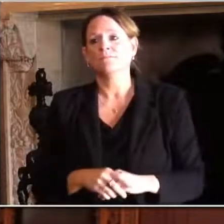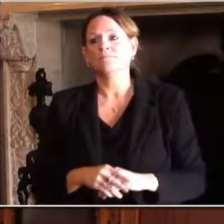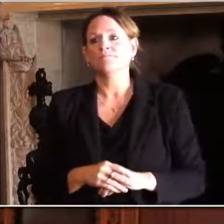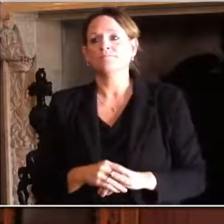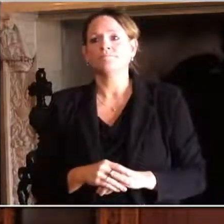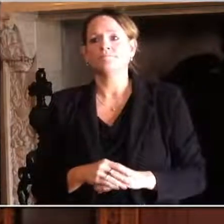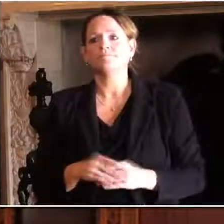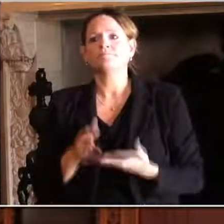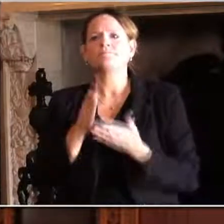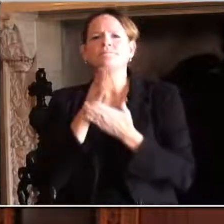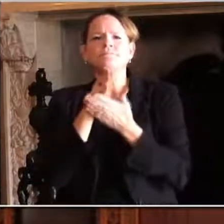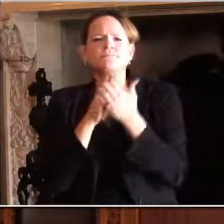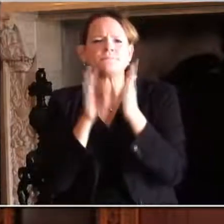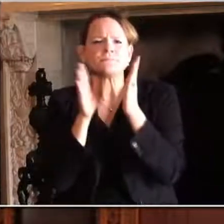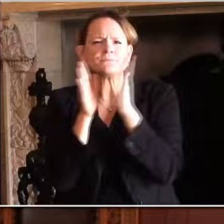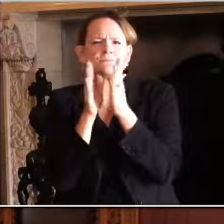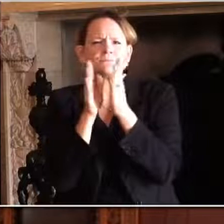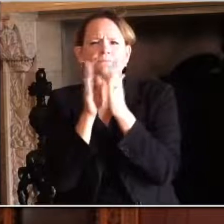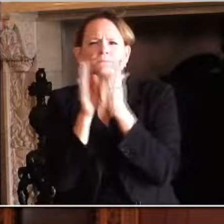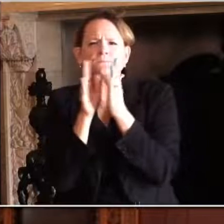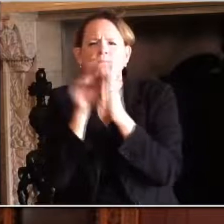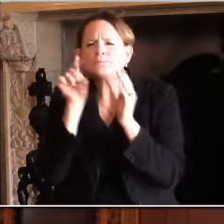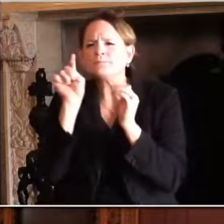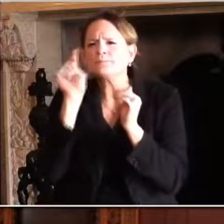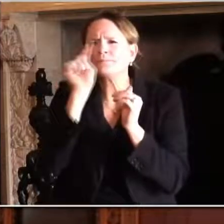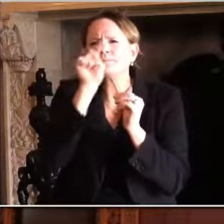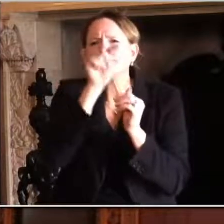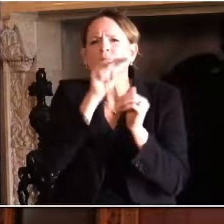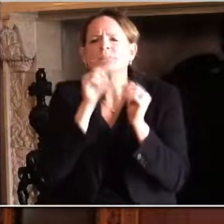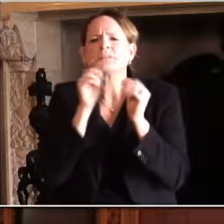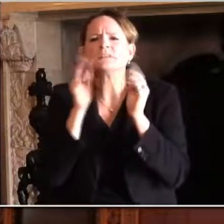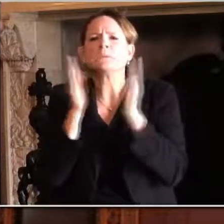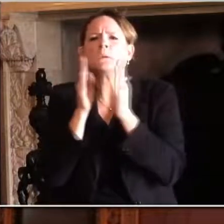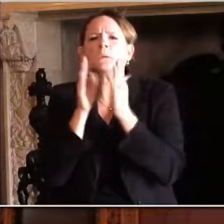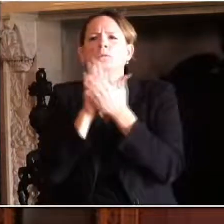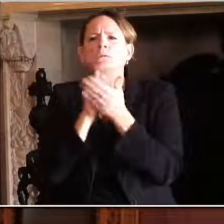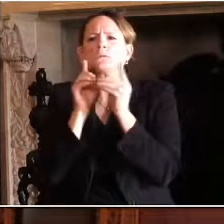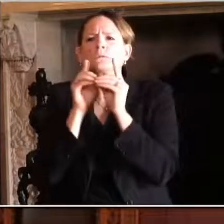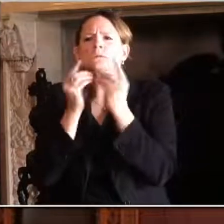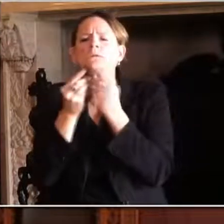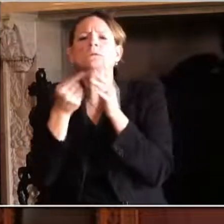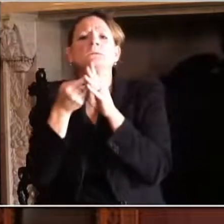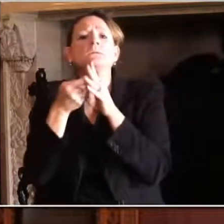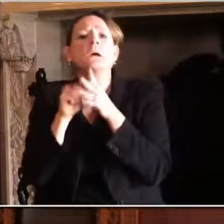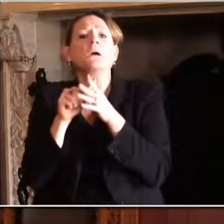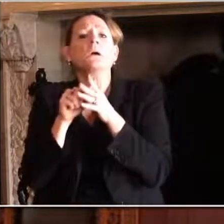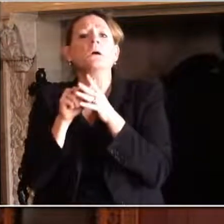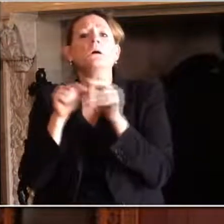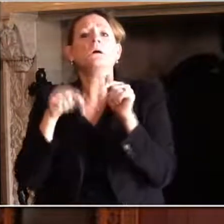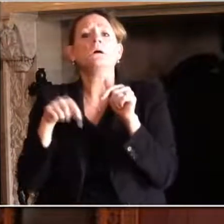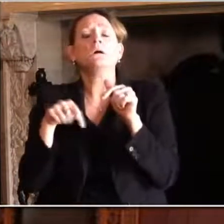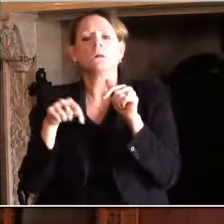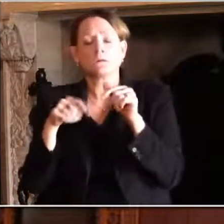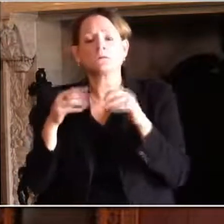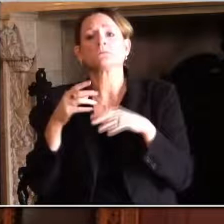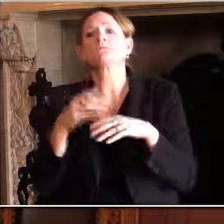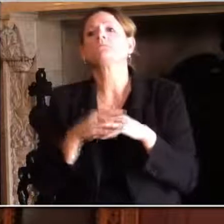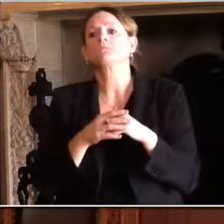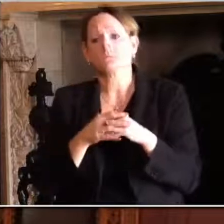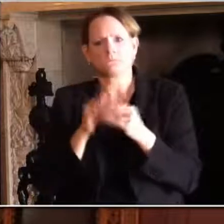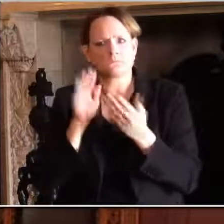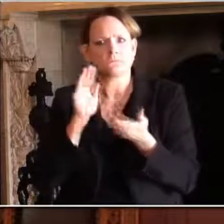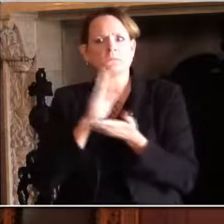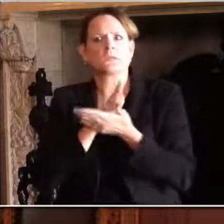that they begin the year with 15 to 1 class size or